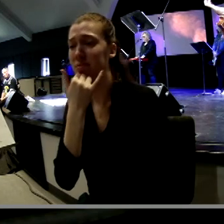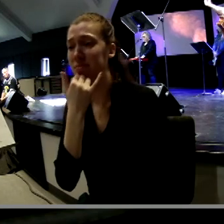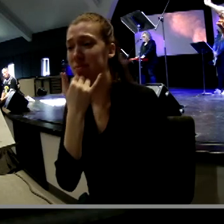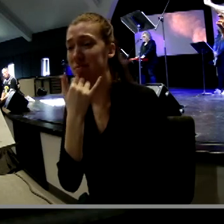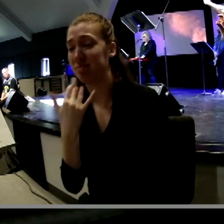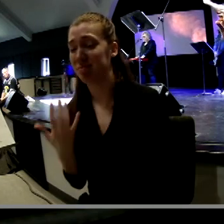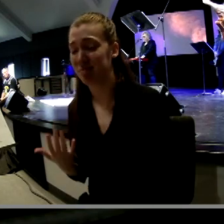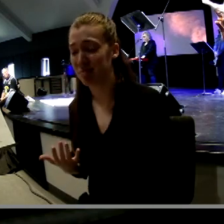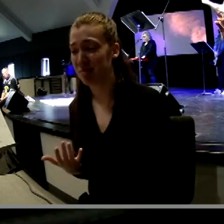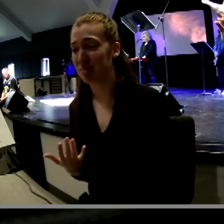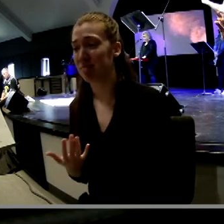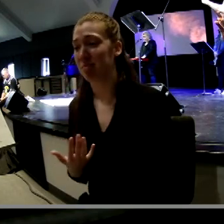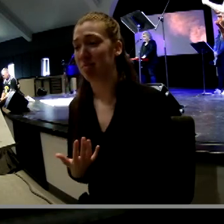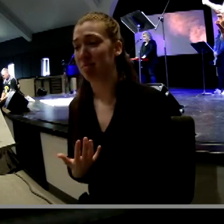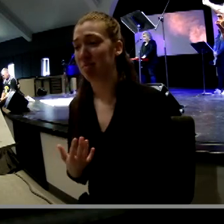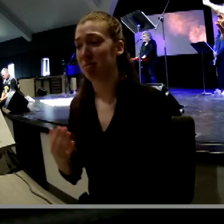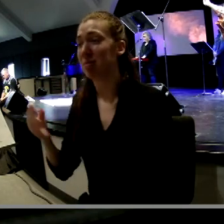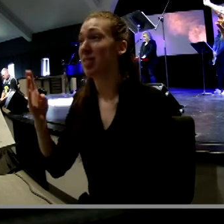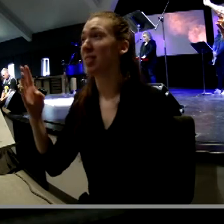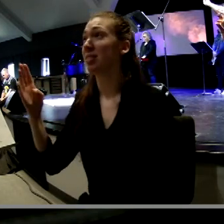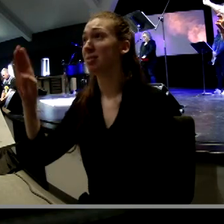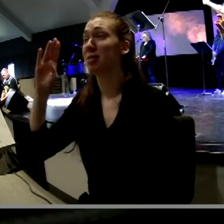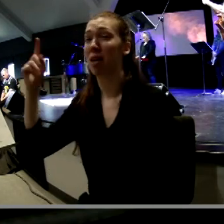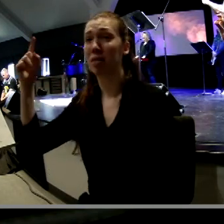And God saw that.